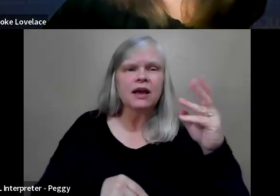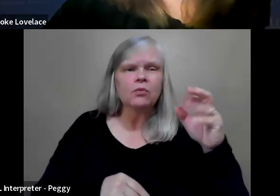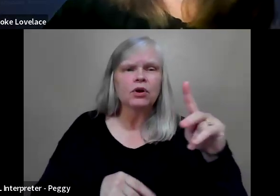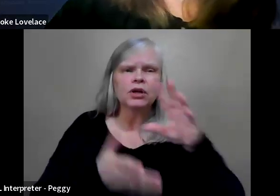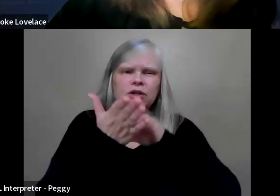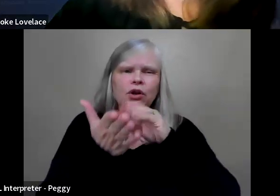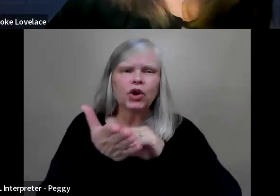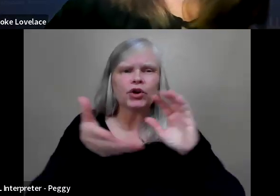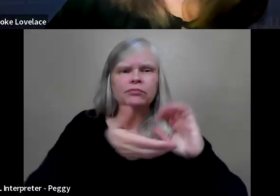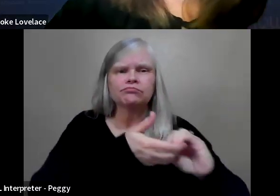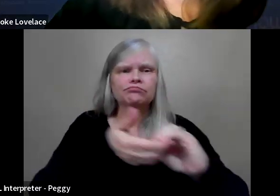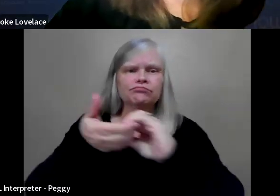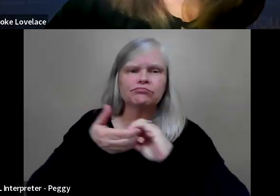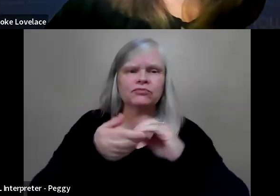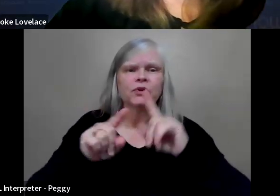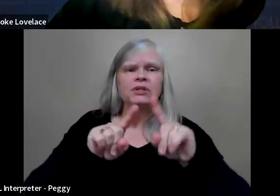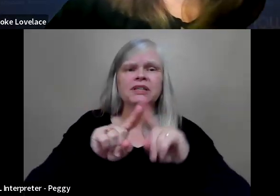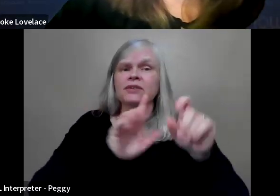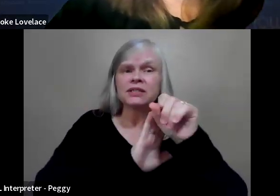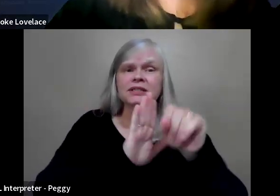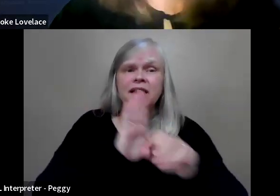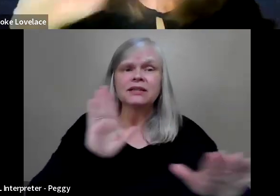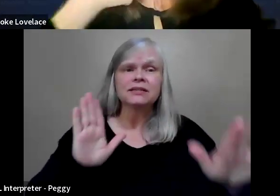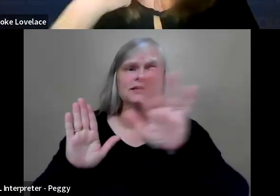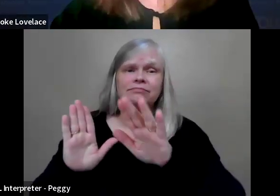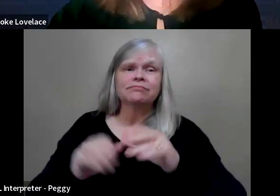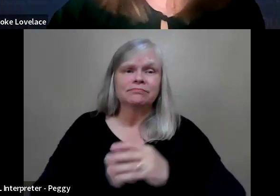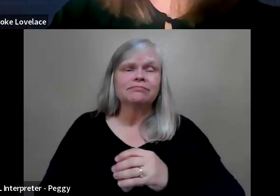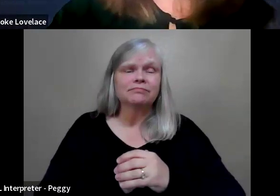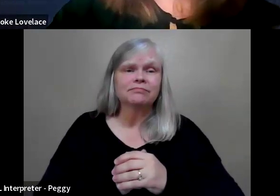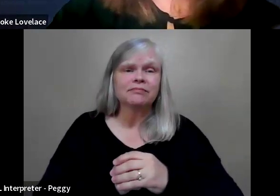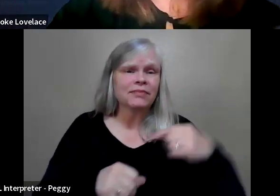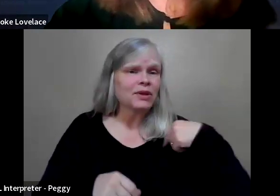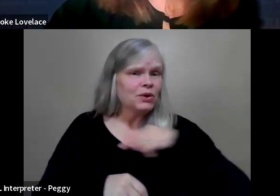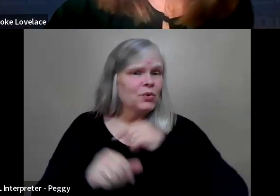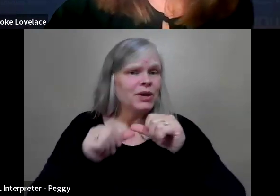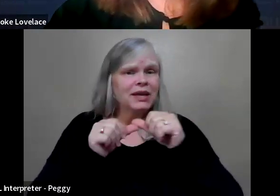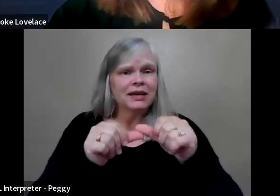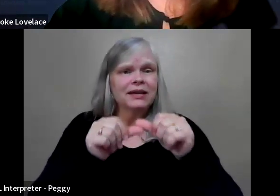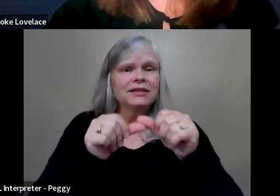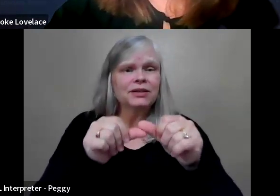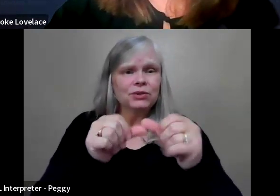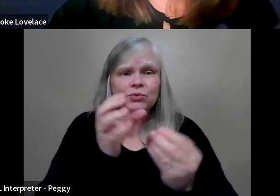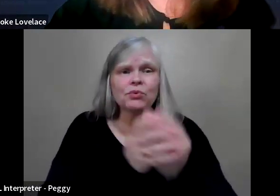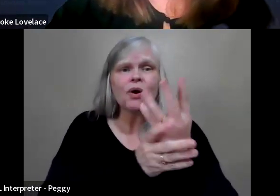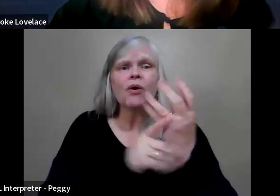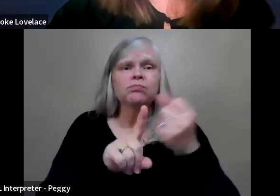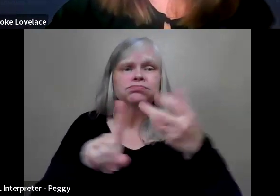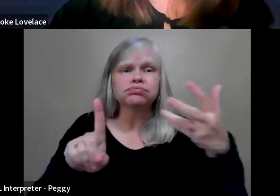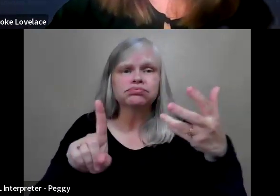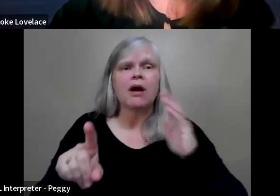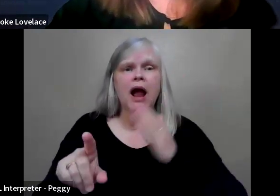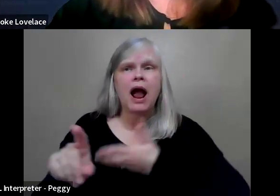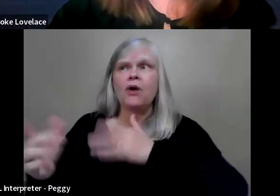from various states as we continue to grow and expand our